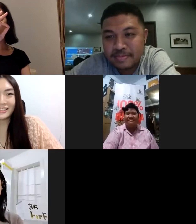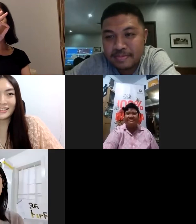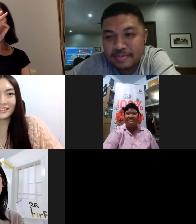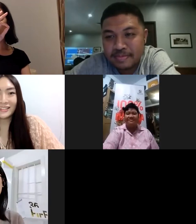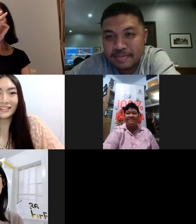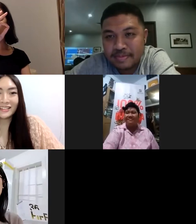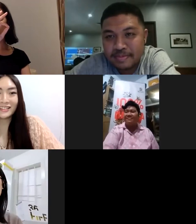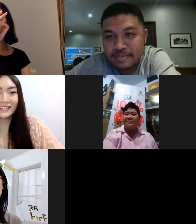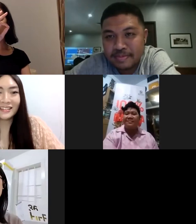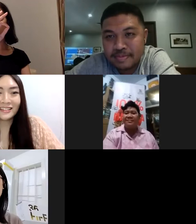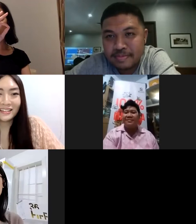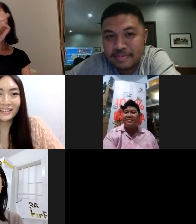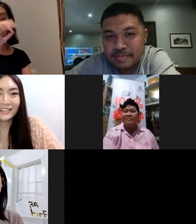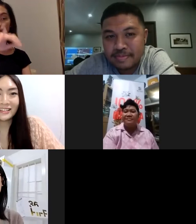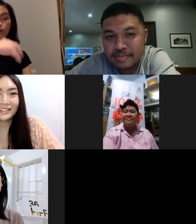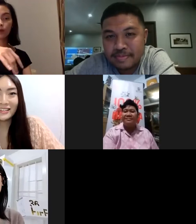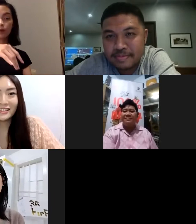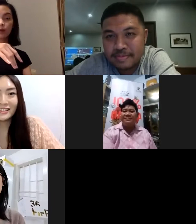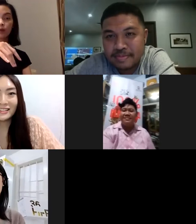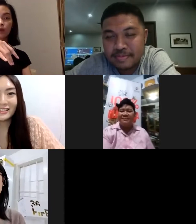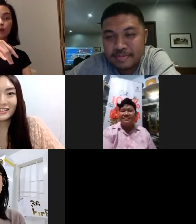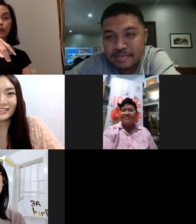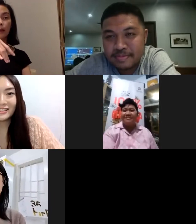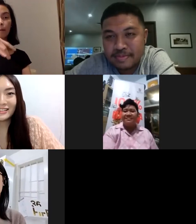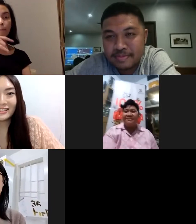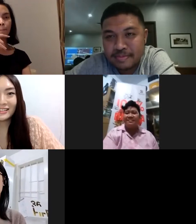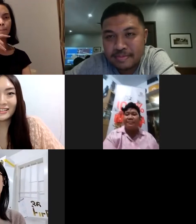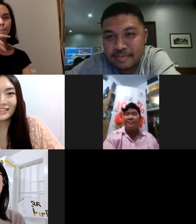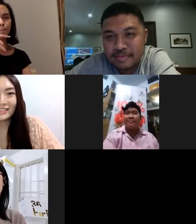Okay. Panelists only.